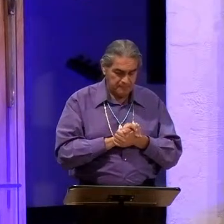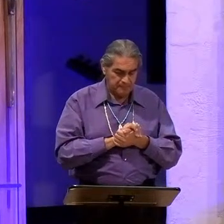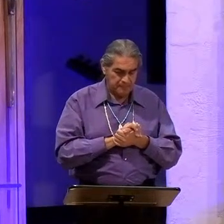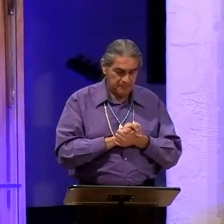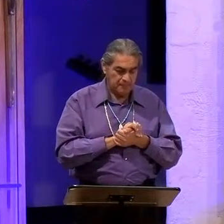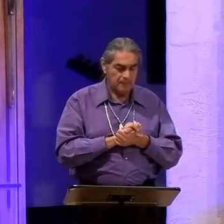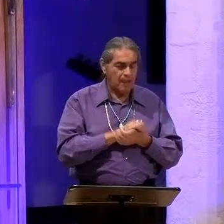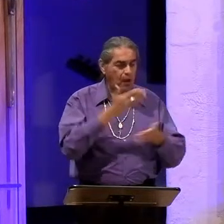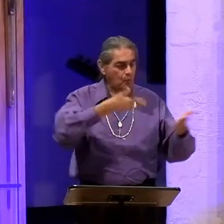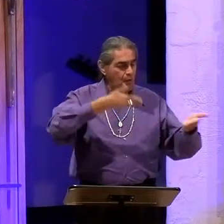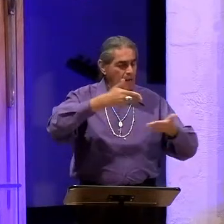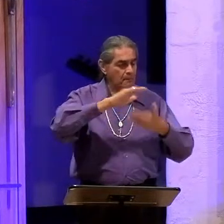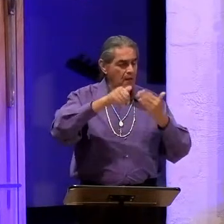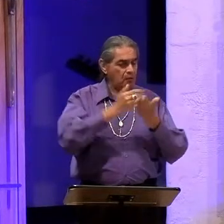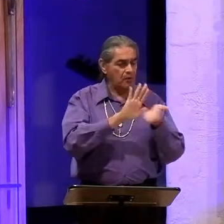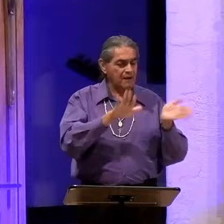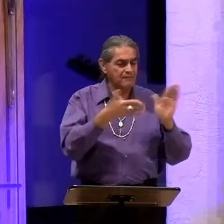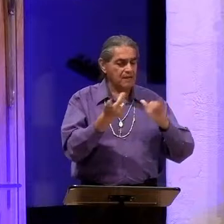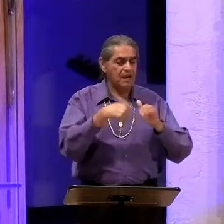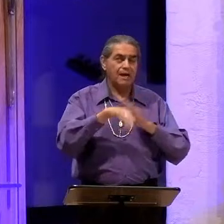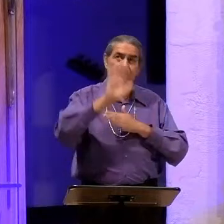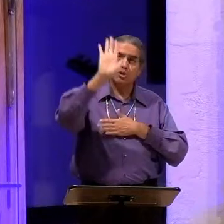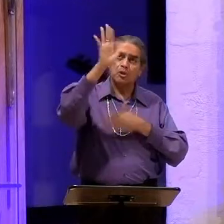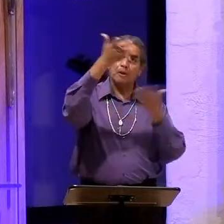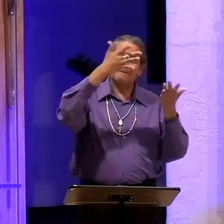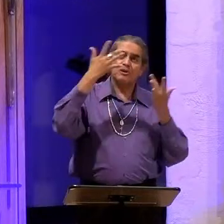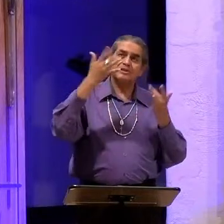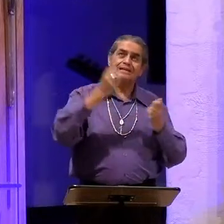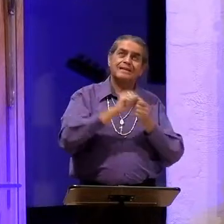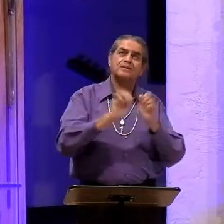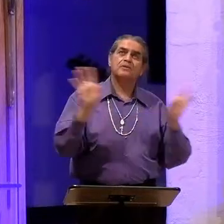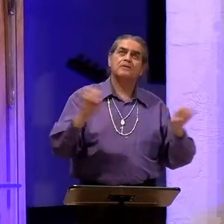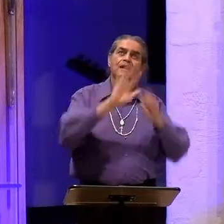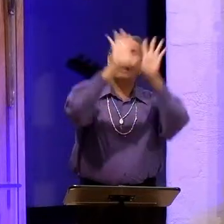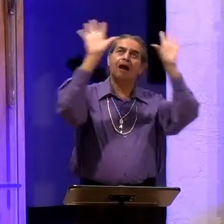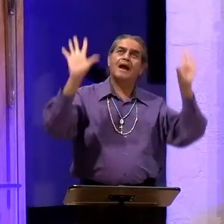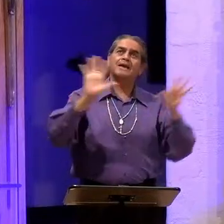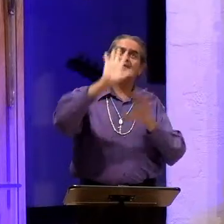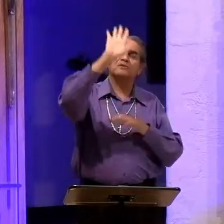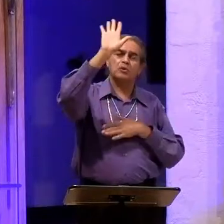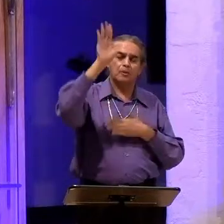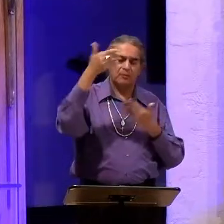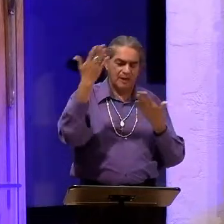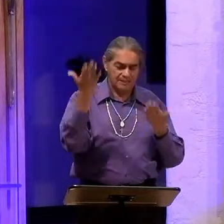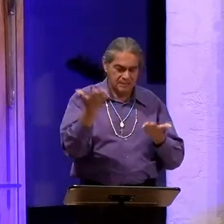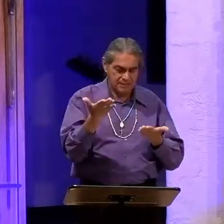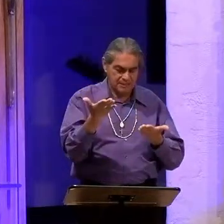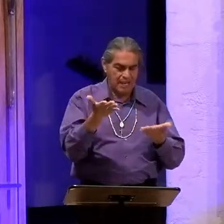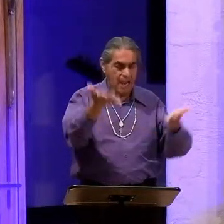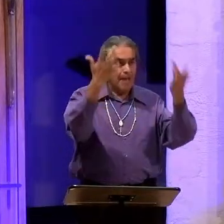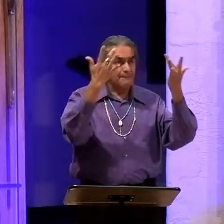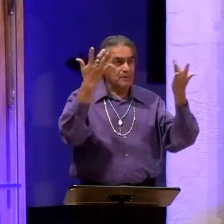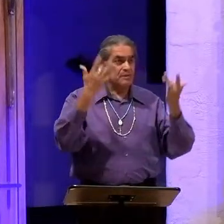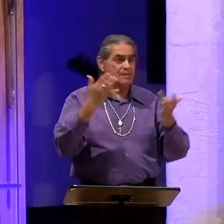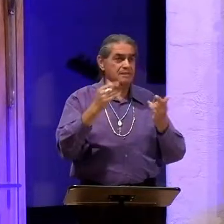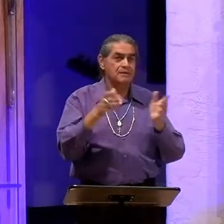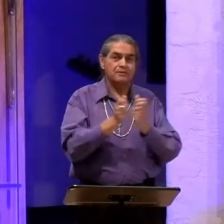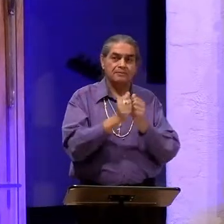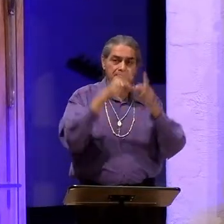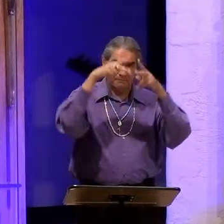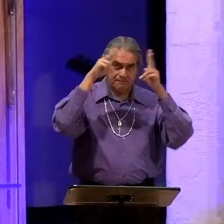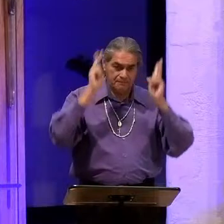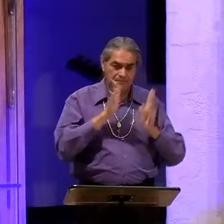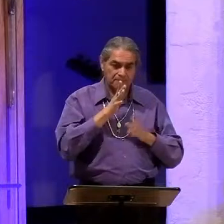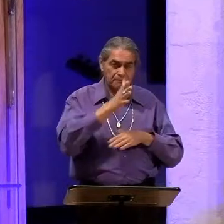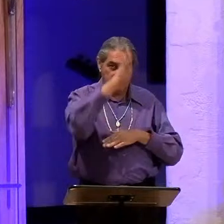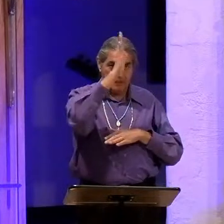Welcome all who have died in your mercy into the light of your presence. Have mercy that with Mary, the Mother of God,